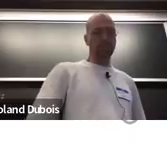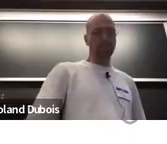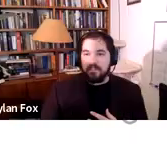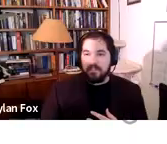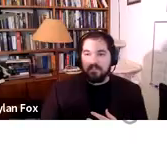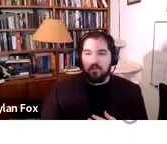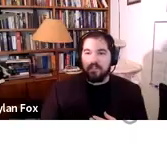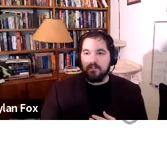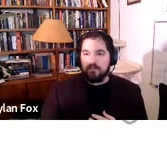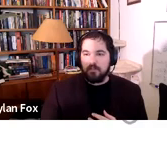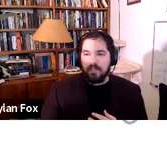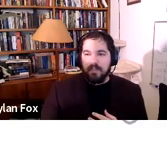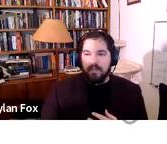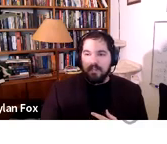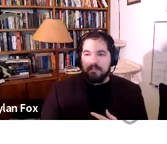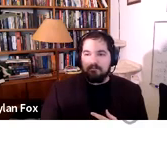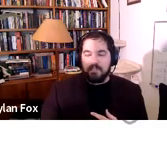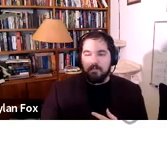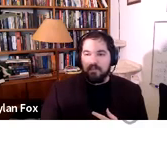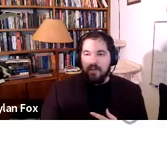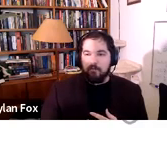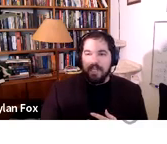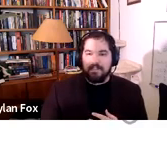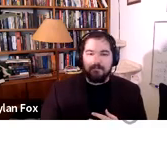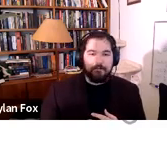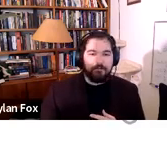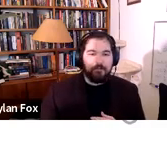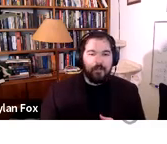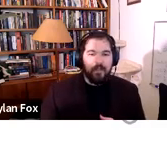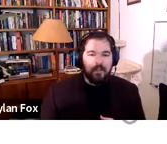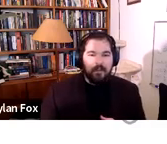difference between something that's totally unusable and something you can have a blast in.